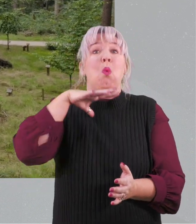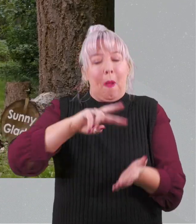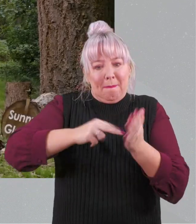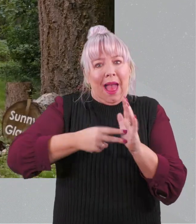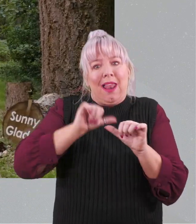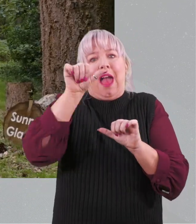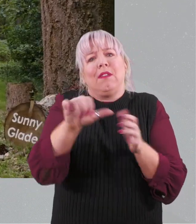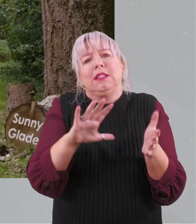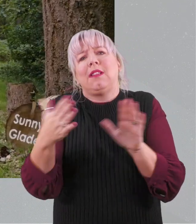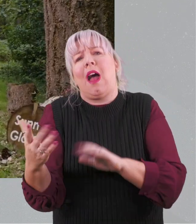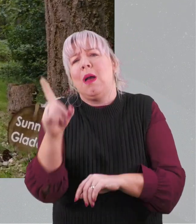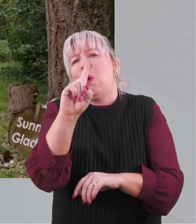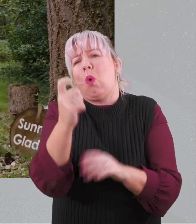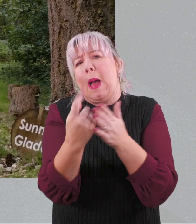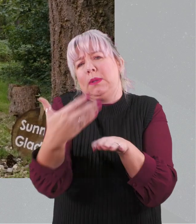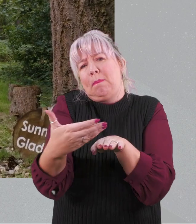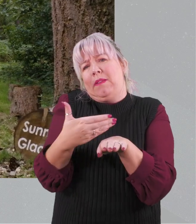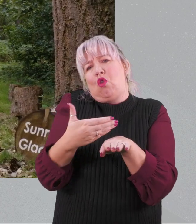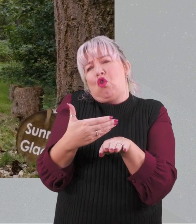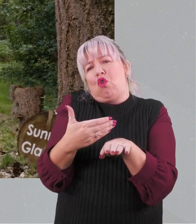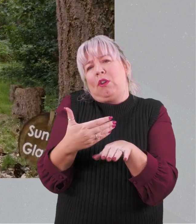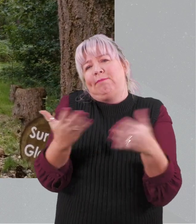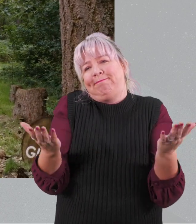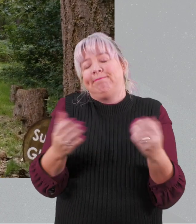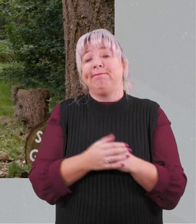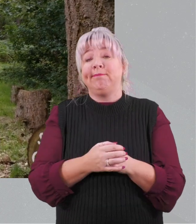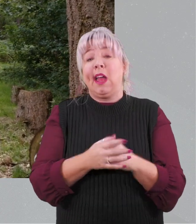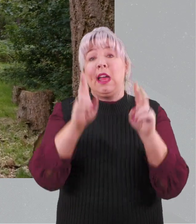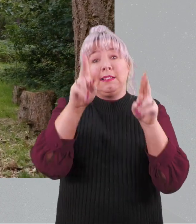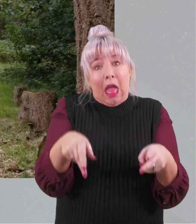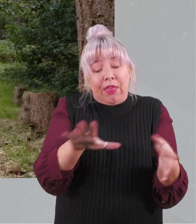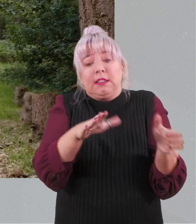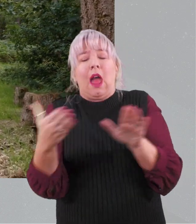Maybe you know what you want after you die, but how about before then?